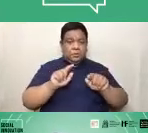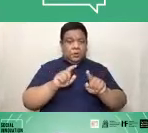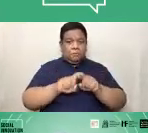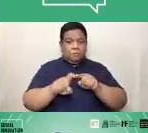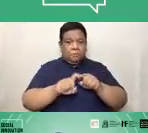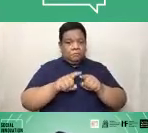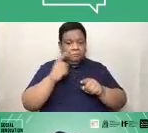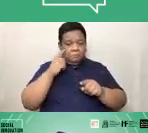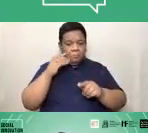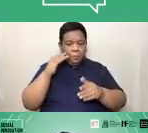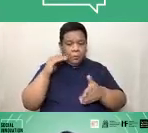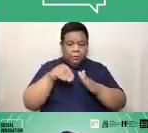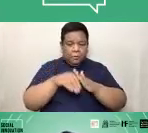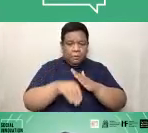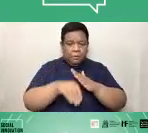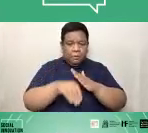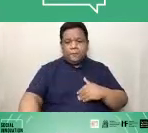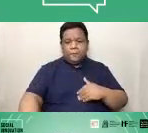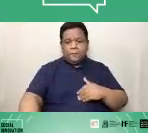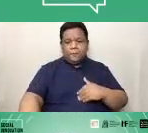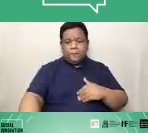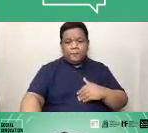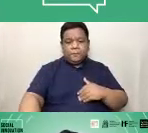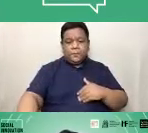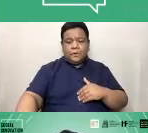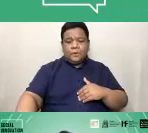of decay and can tell you for how many hours